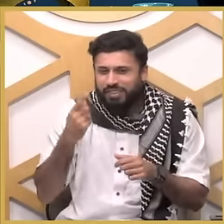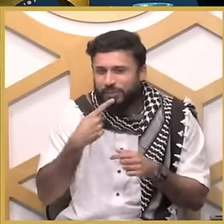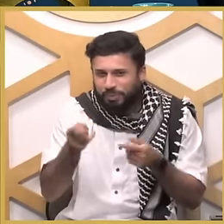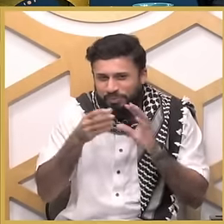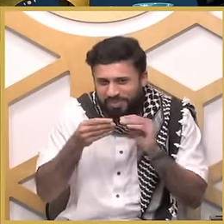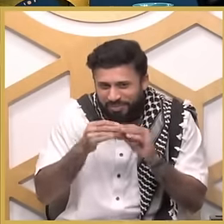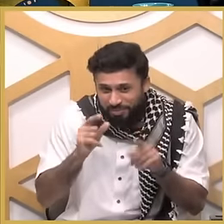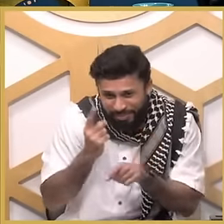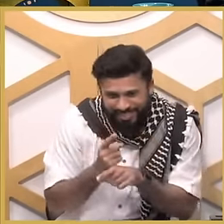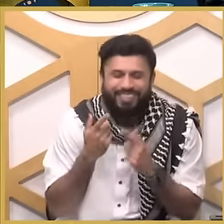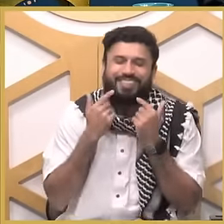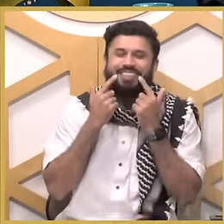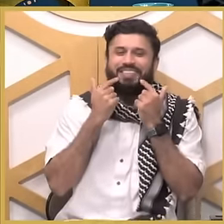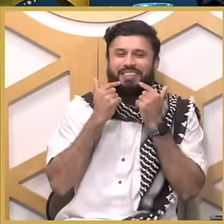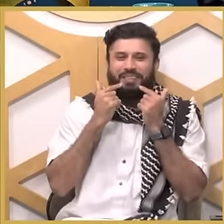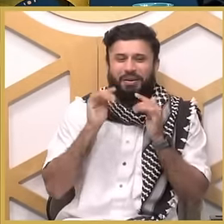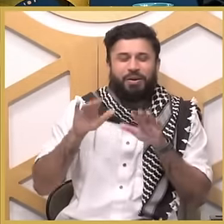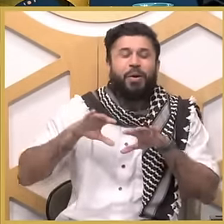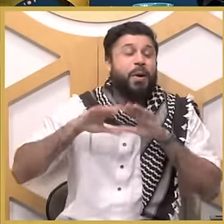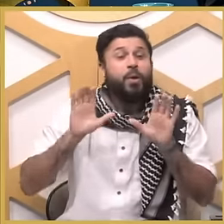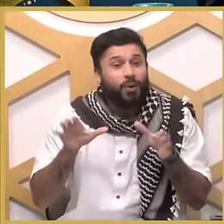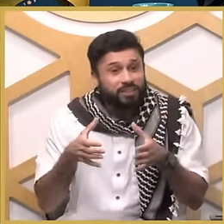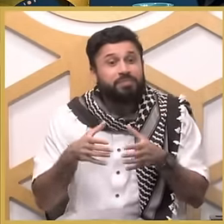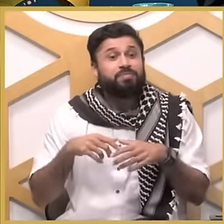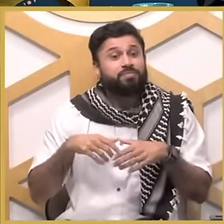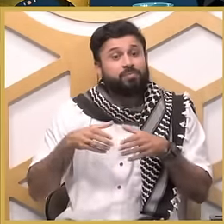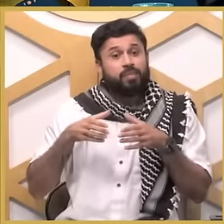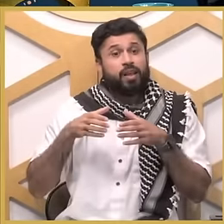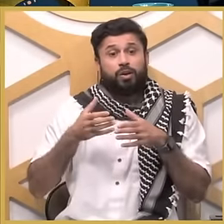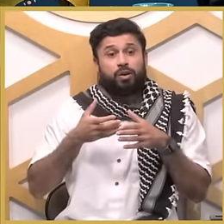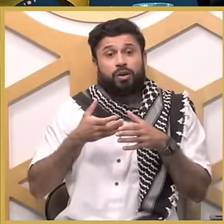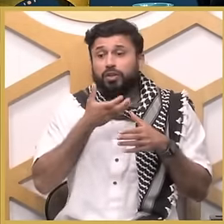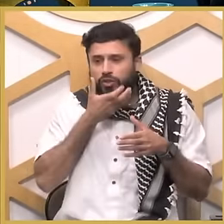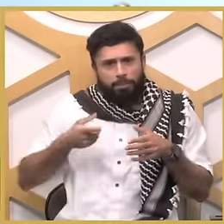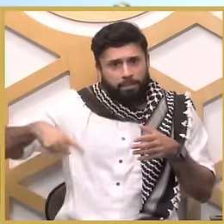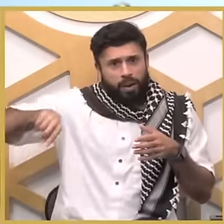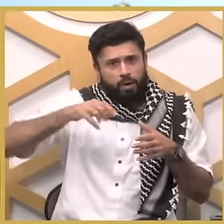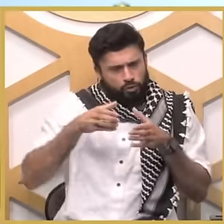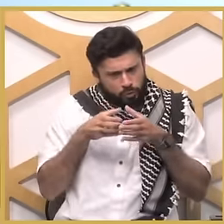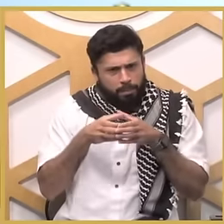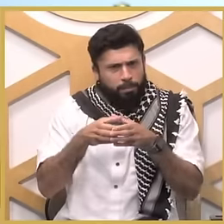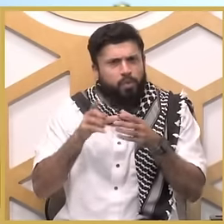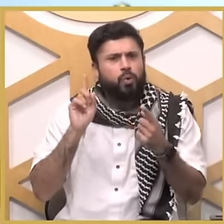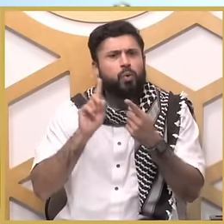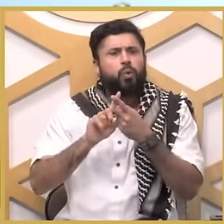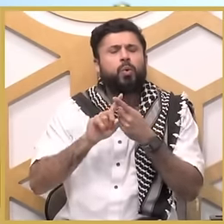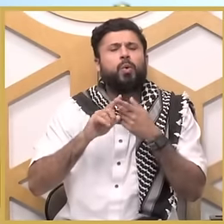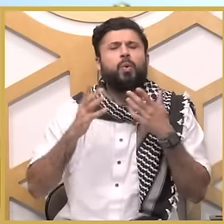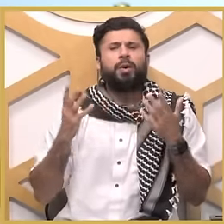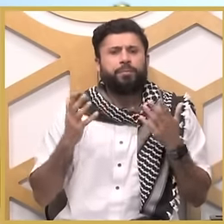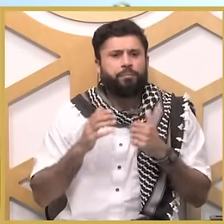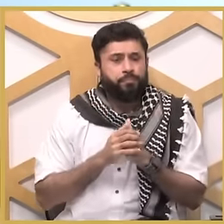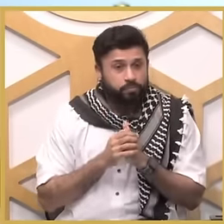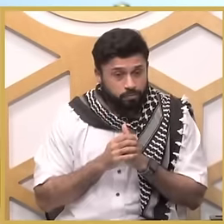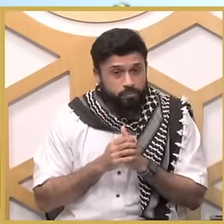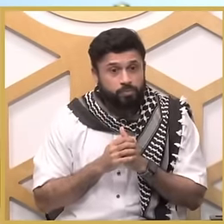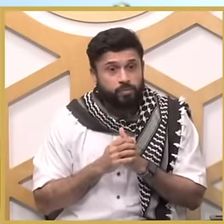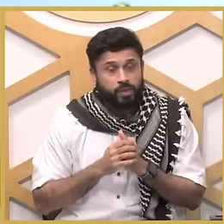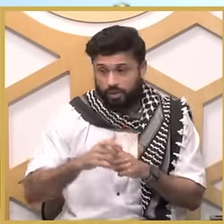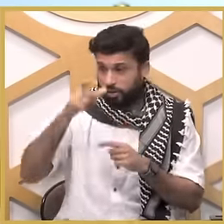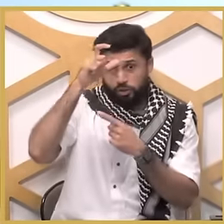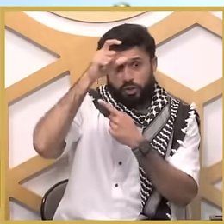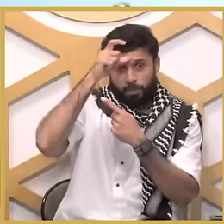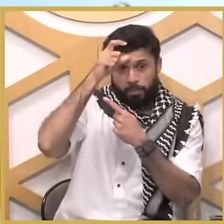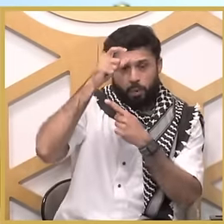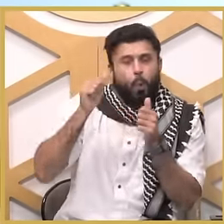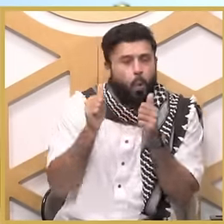but a group of us, obviously, a group of mashayikh had gone. We'd spent some. This was in the wake of the death of Sheikh Muhammad al-Sharif, rahimahullah ta'ala. We decided to come together